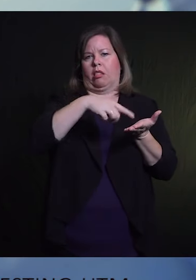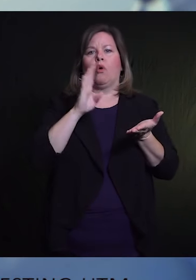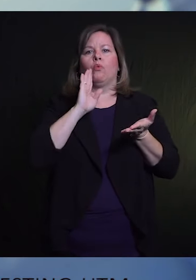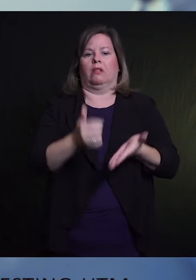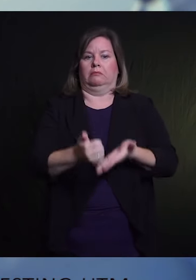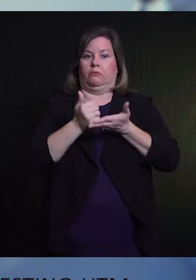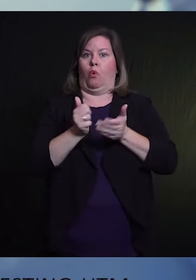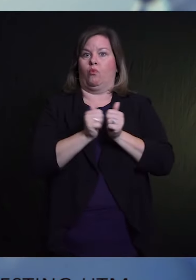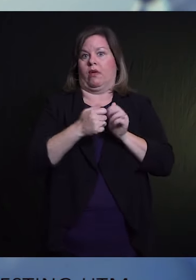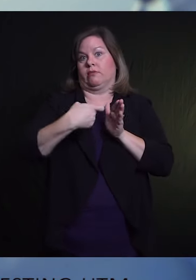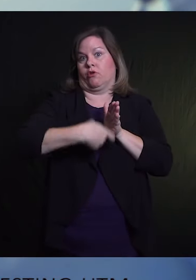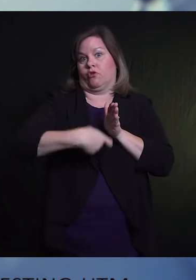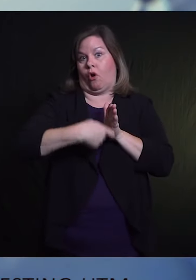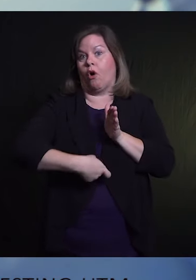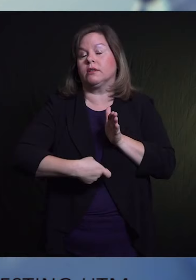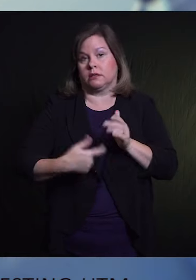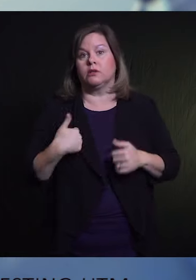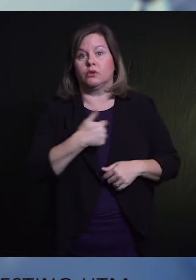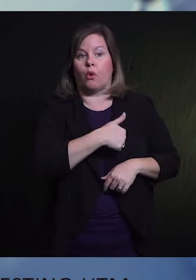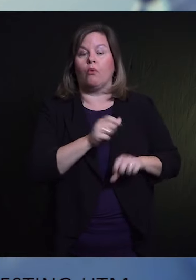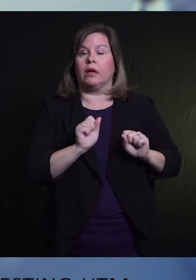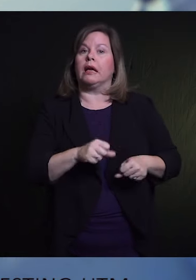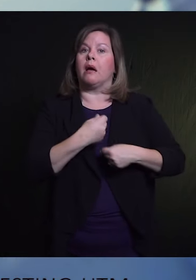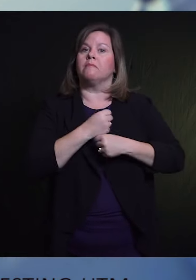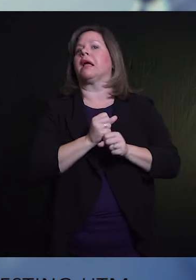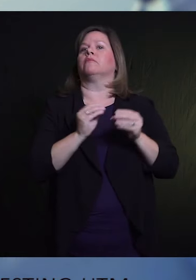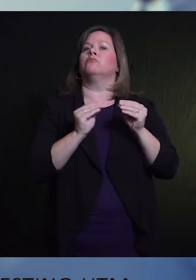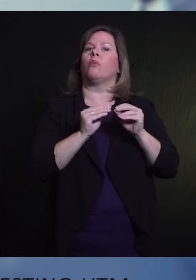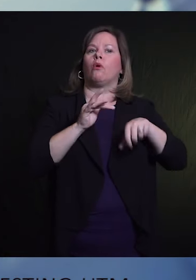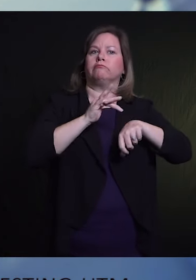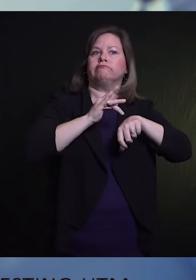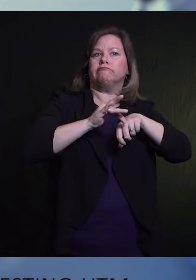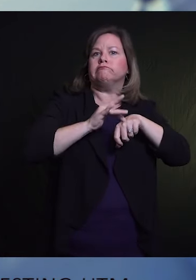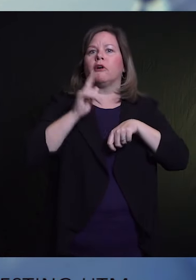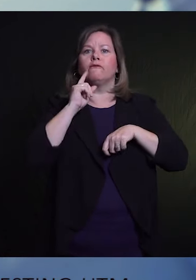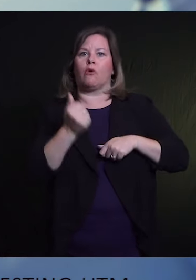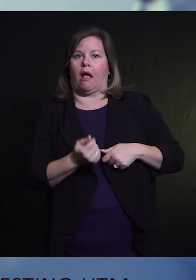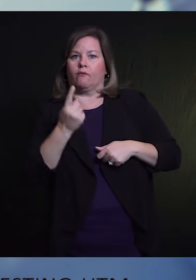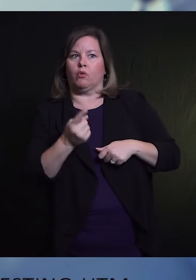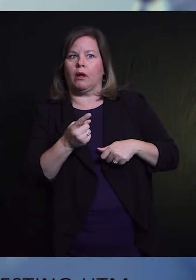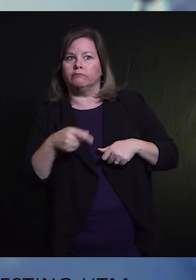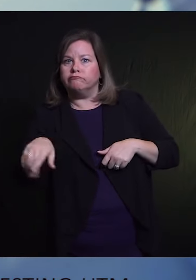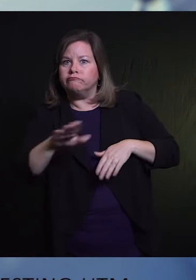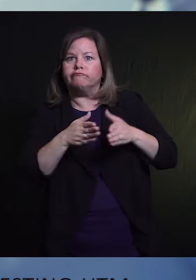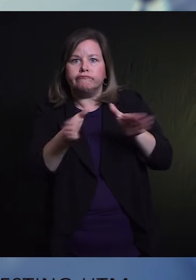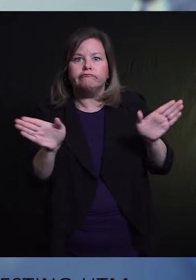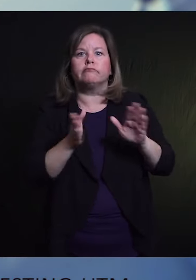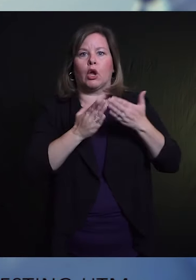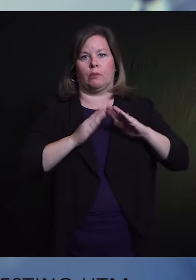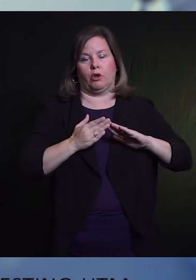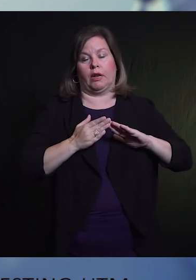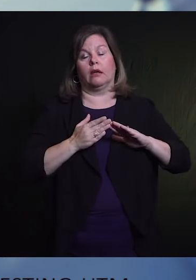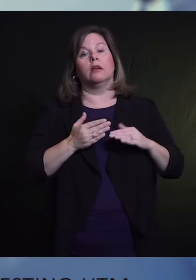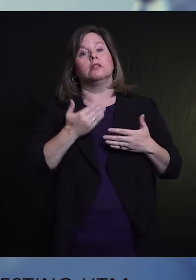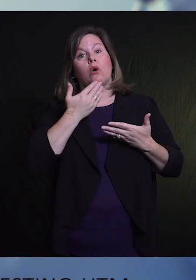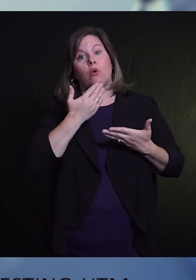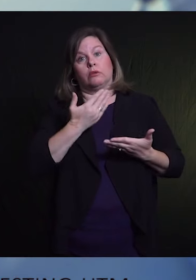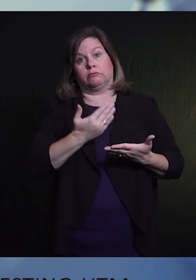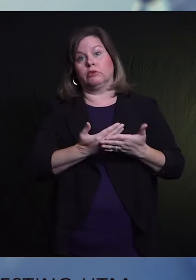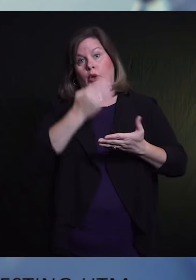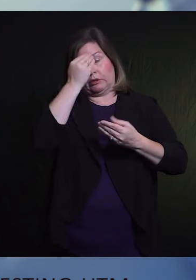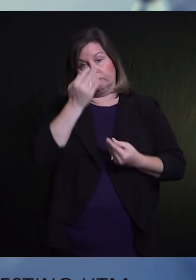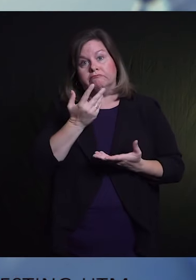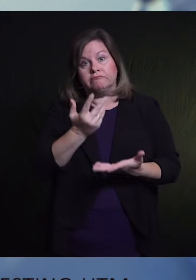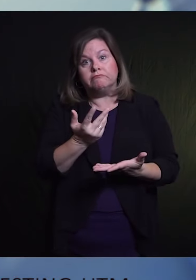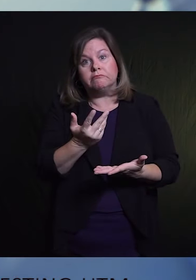our cost so that we can make this testing more available to everyone in the community. So good news, and I encourage you